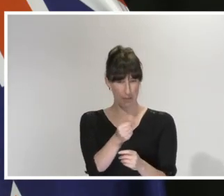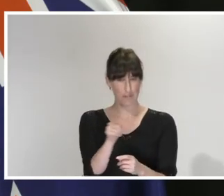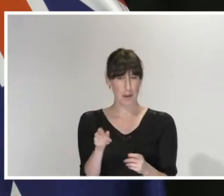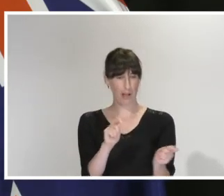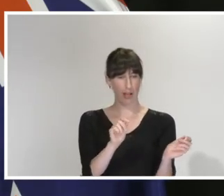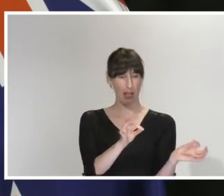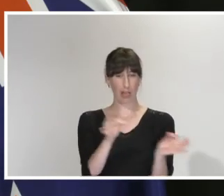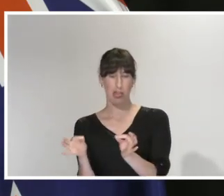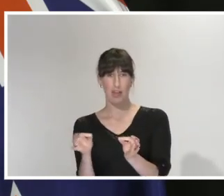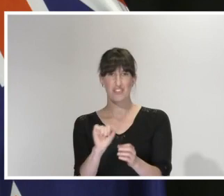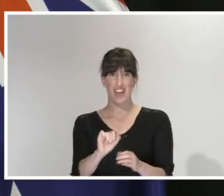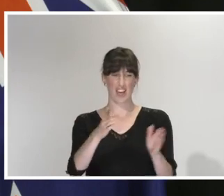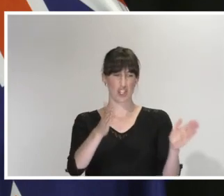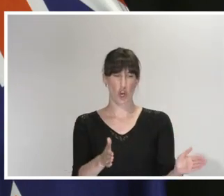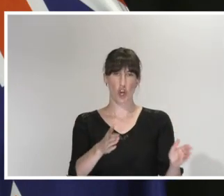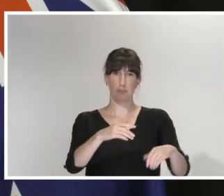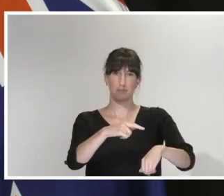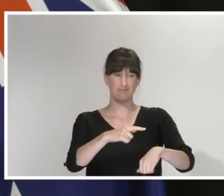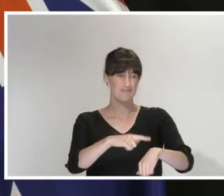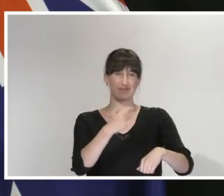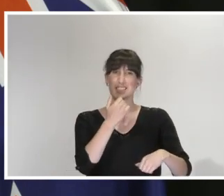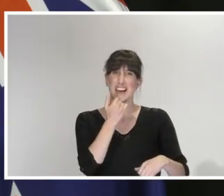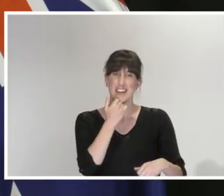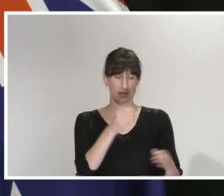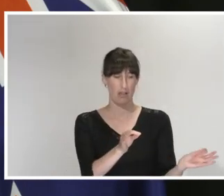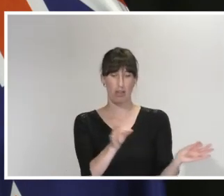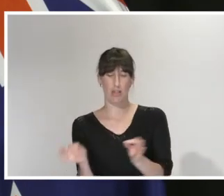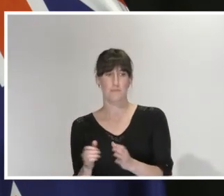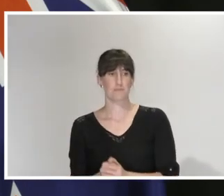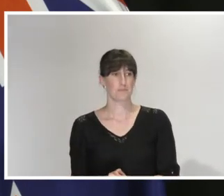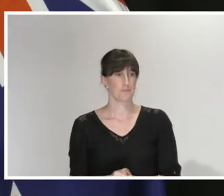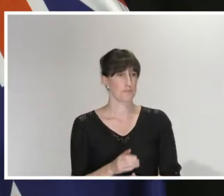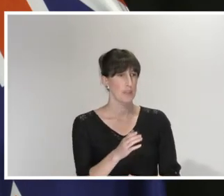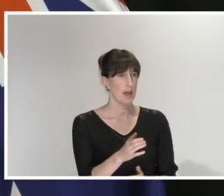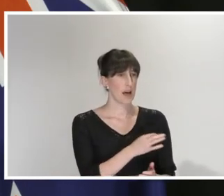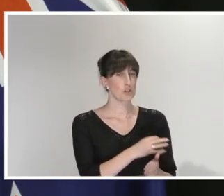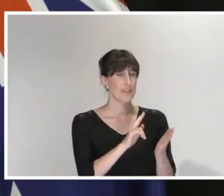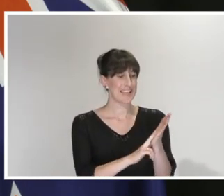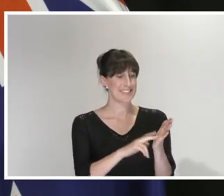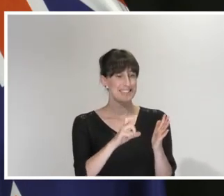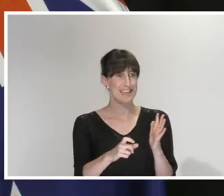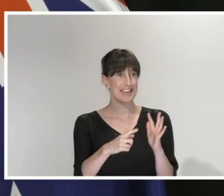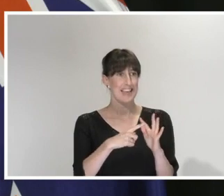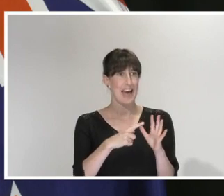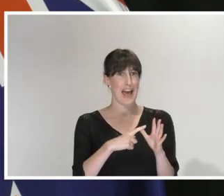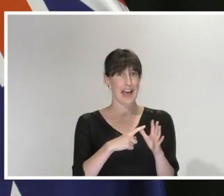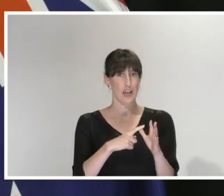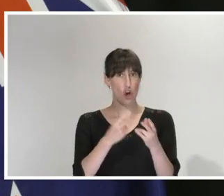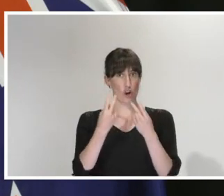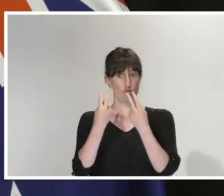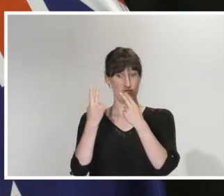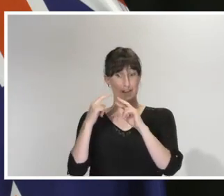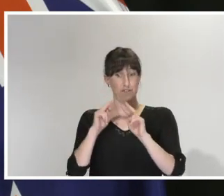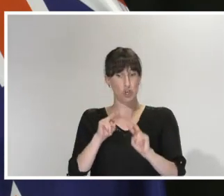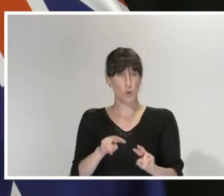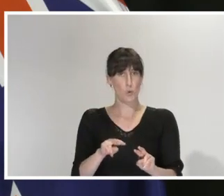on. EU has been paused for the government. Is the NCA review and kind of reform package still going ahead, or is that paused for now? Well, some of the NCA